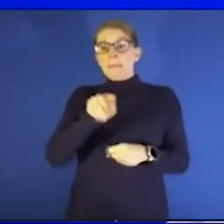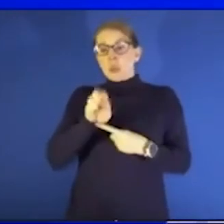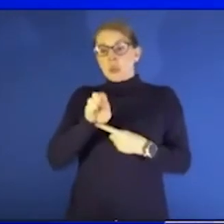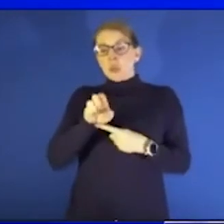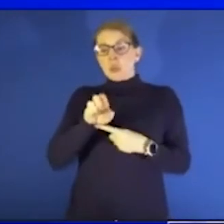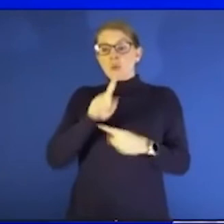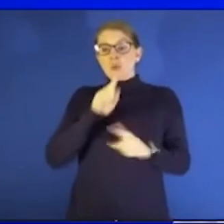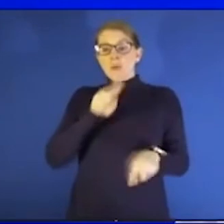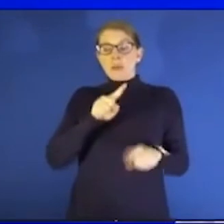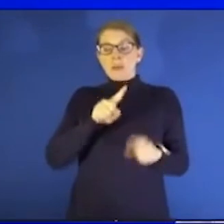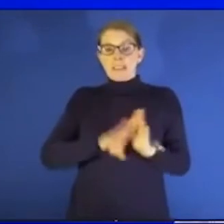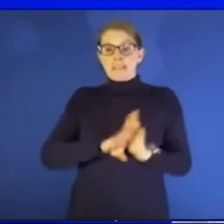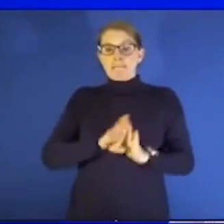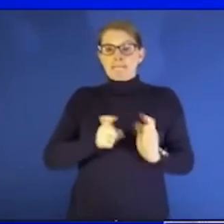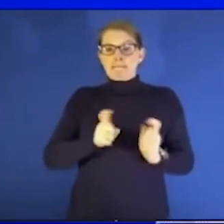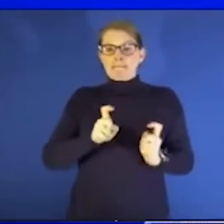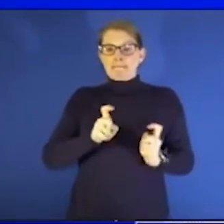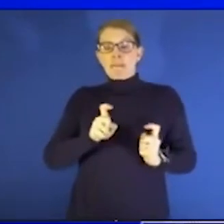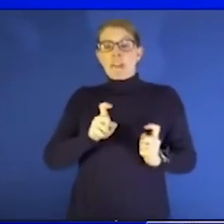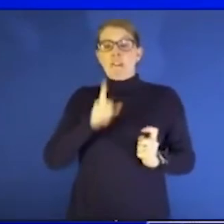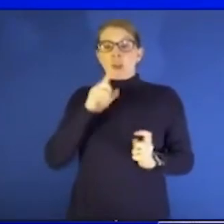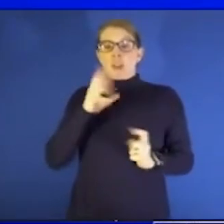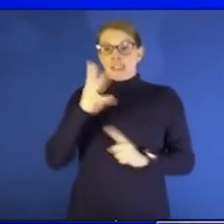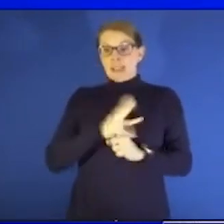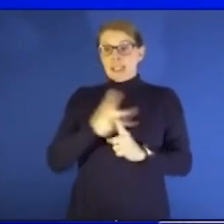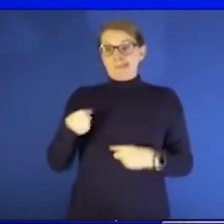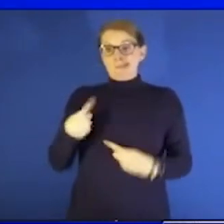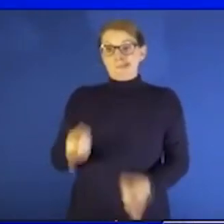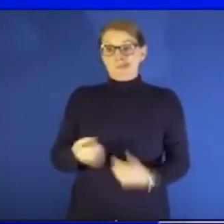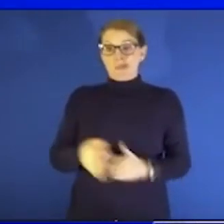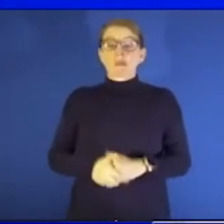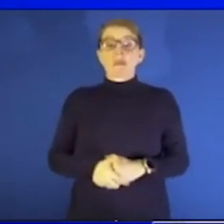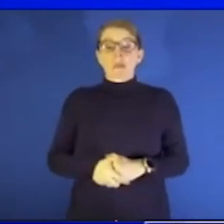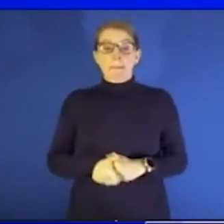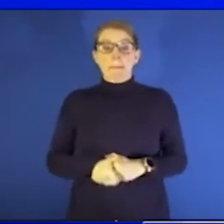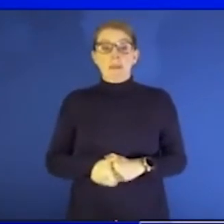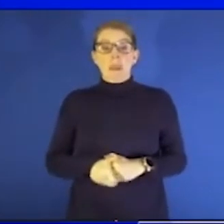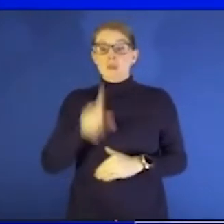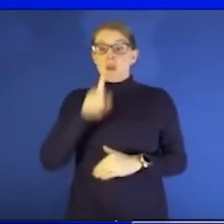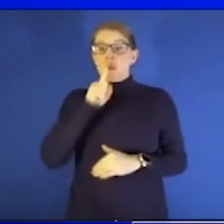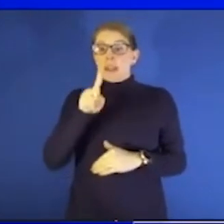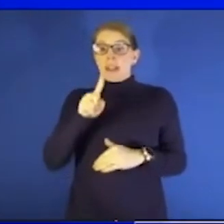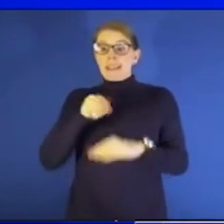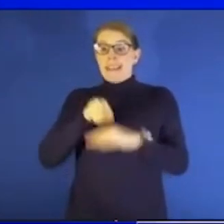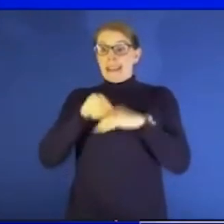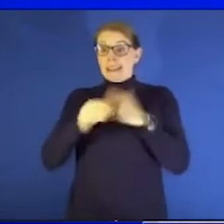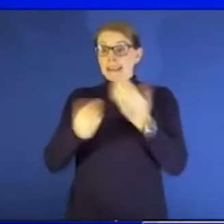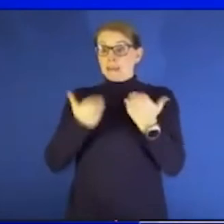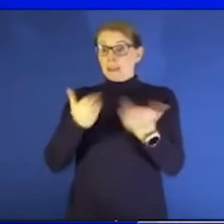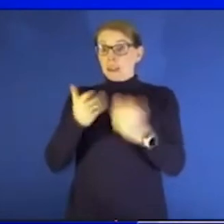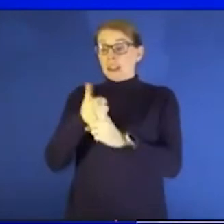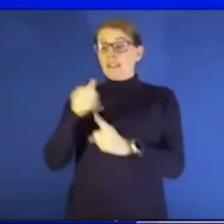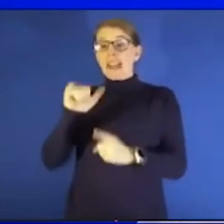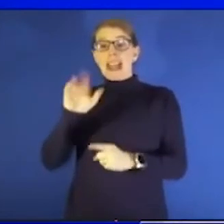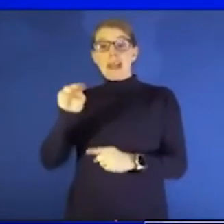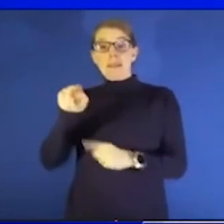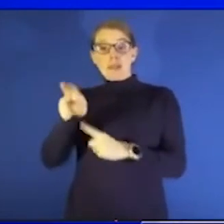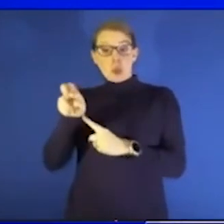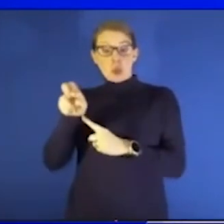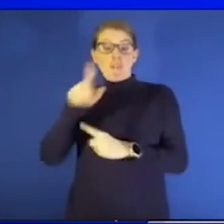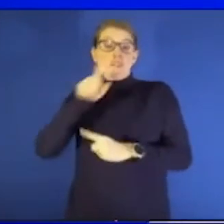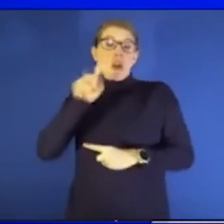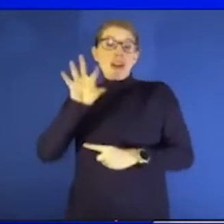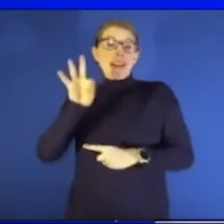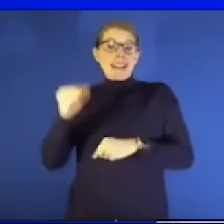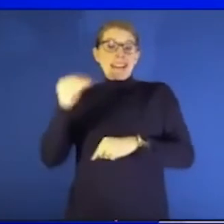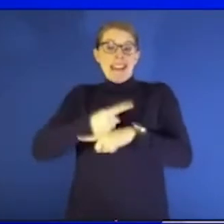months. So I think based on that, really, the guidance, number one, you are considered immune for 90 days if you've been infected. Number